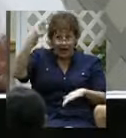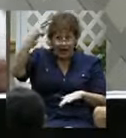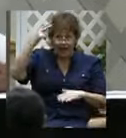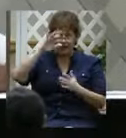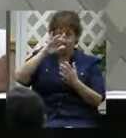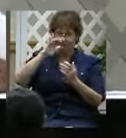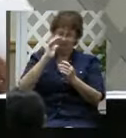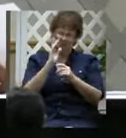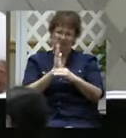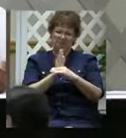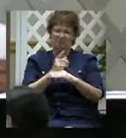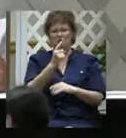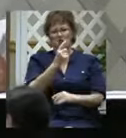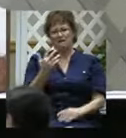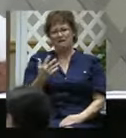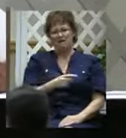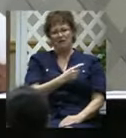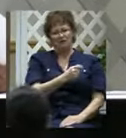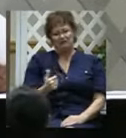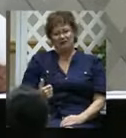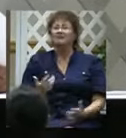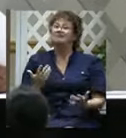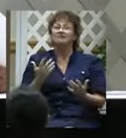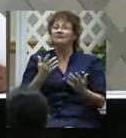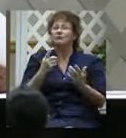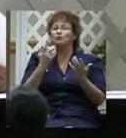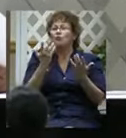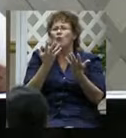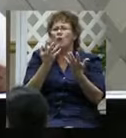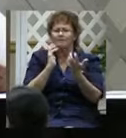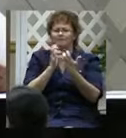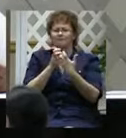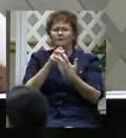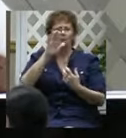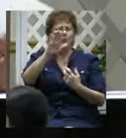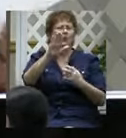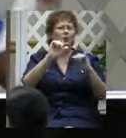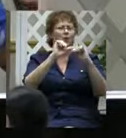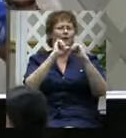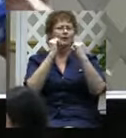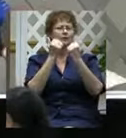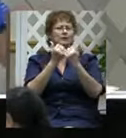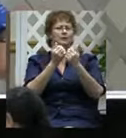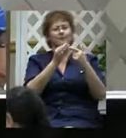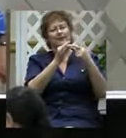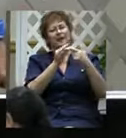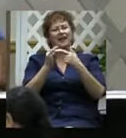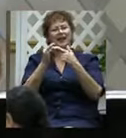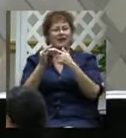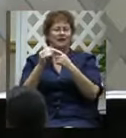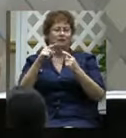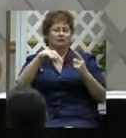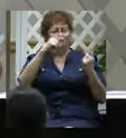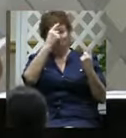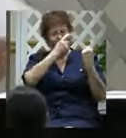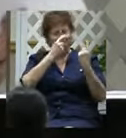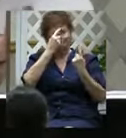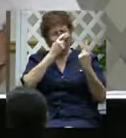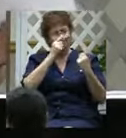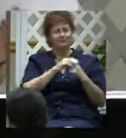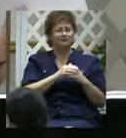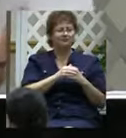come up with 1 to 5, 1 to 10. I mean, it's really up to you what works for you. These are just guiding points for you to consider, to come up with